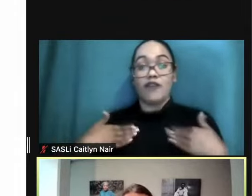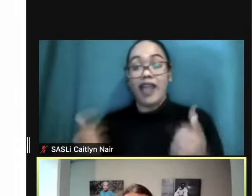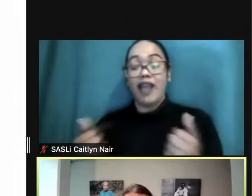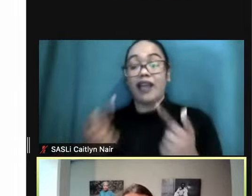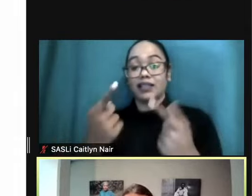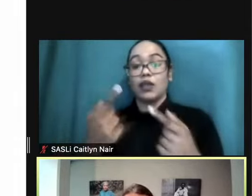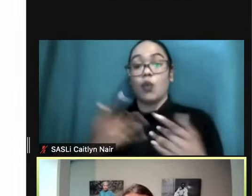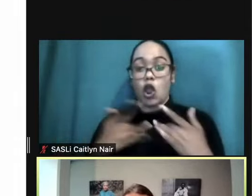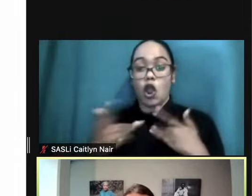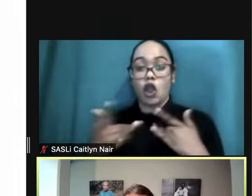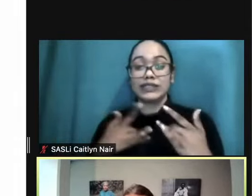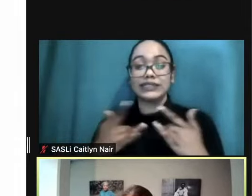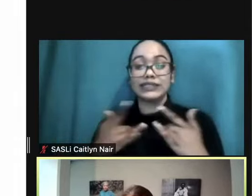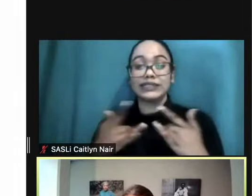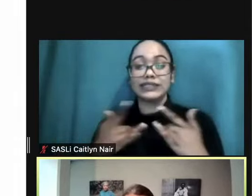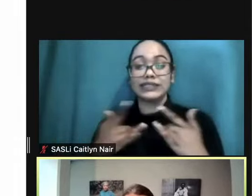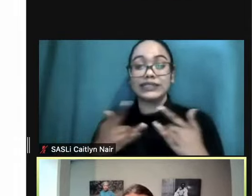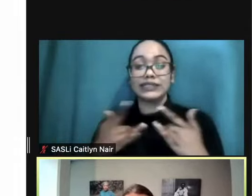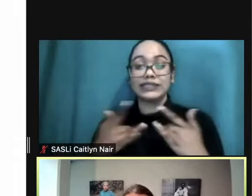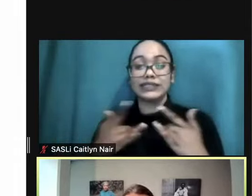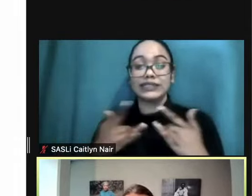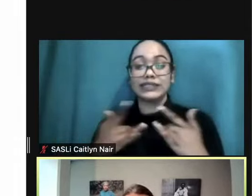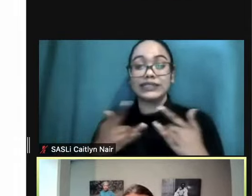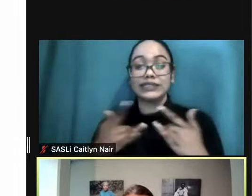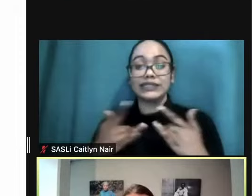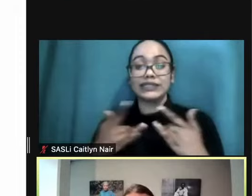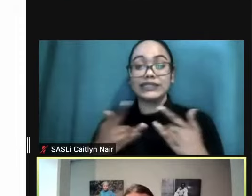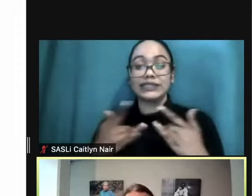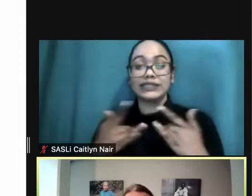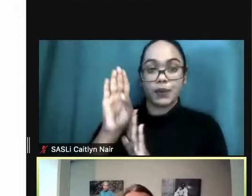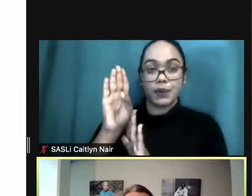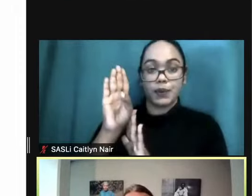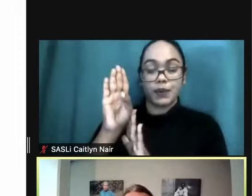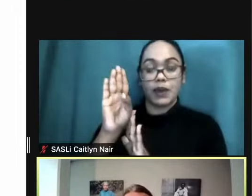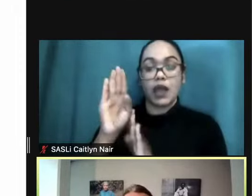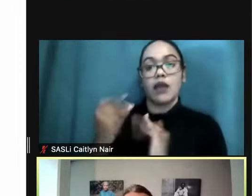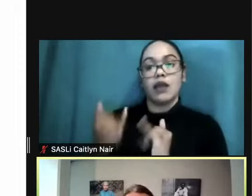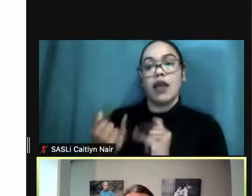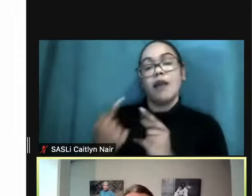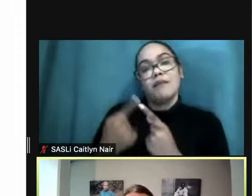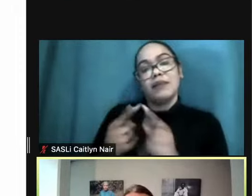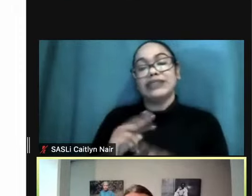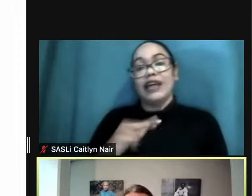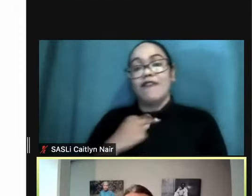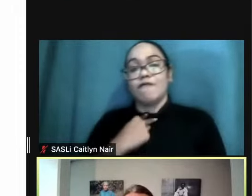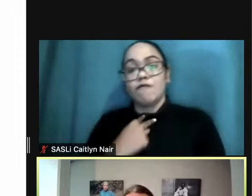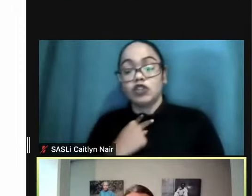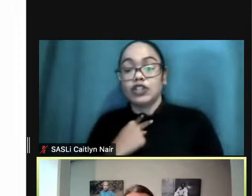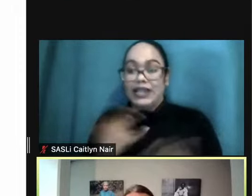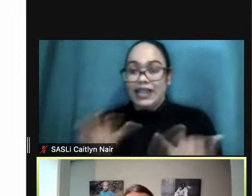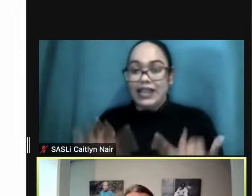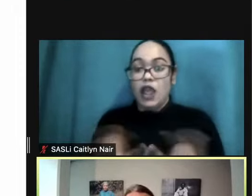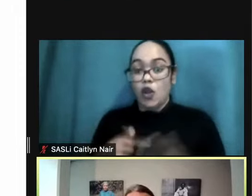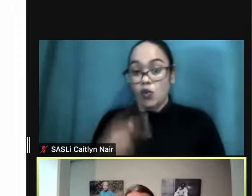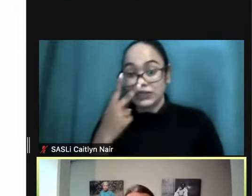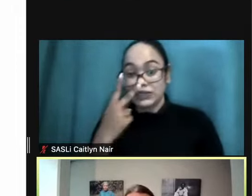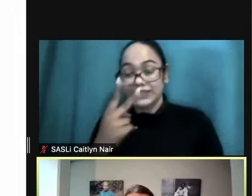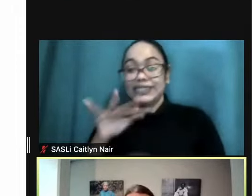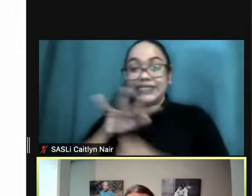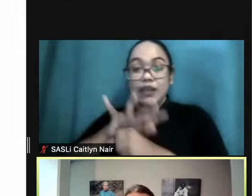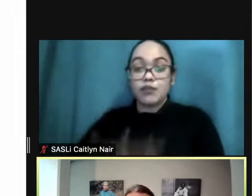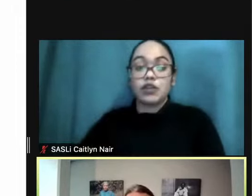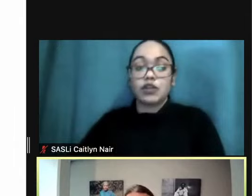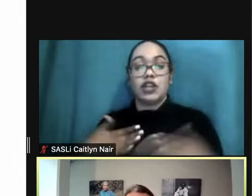really coming very fast. And we do expect, unfortunately, to start seeing pressure in the